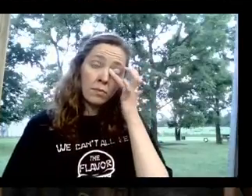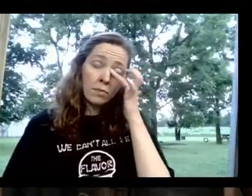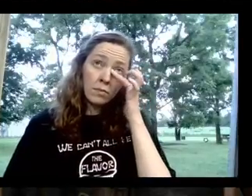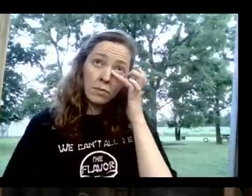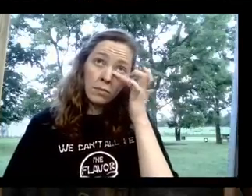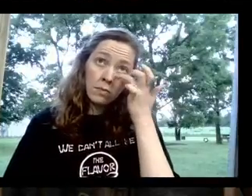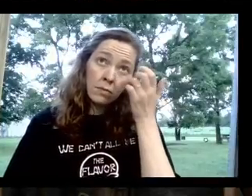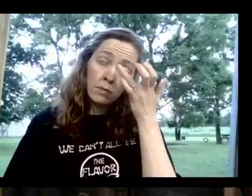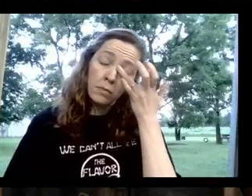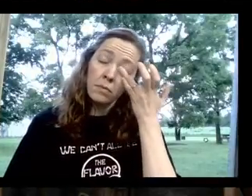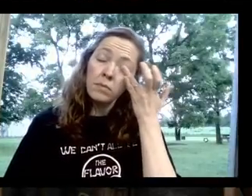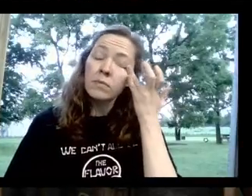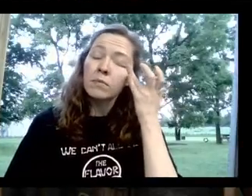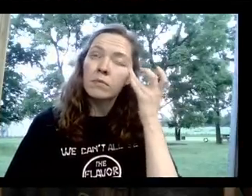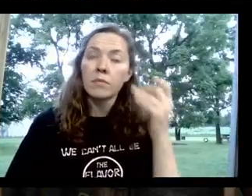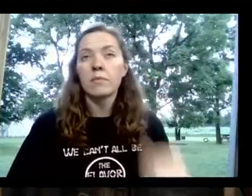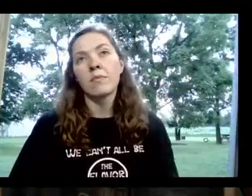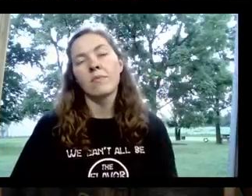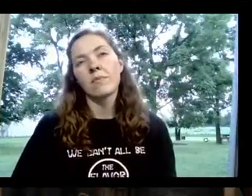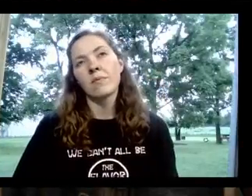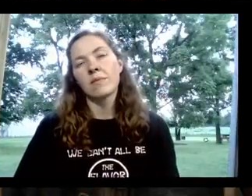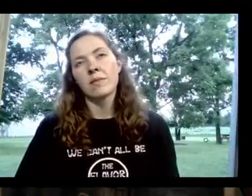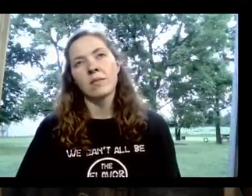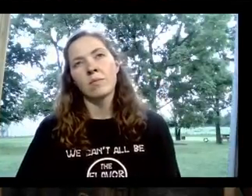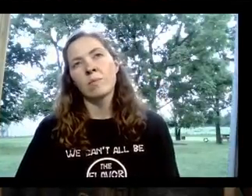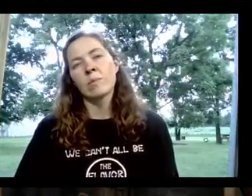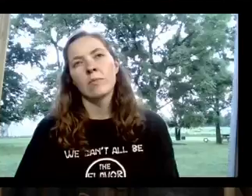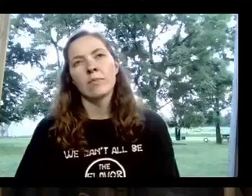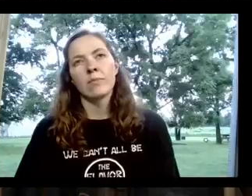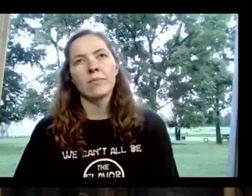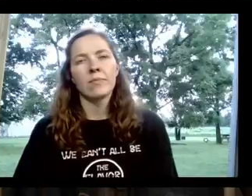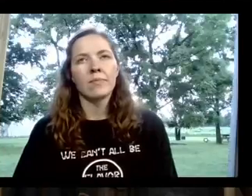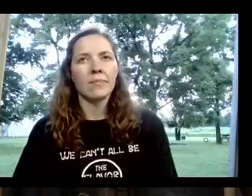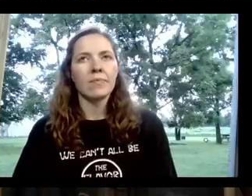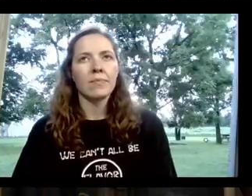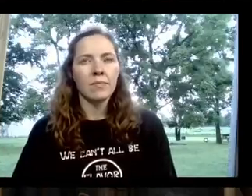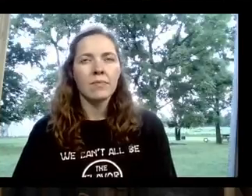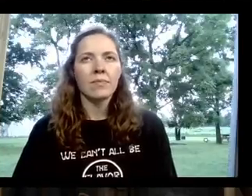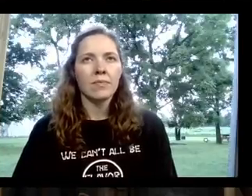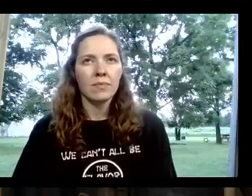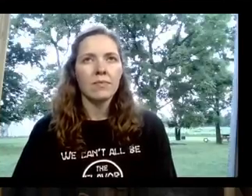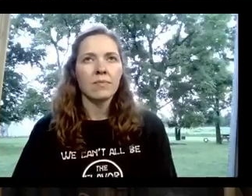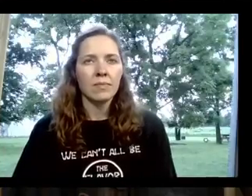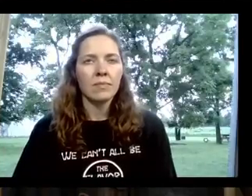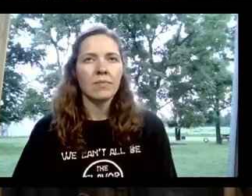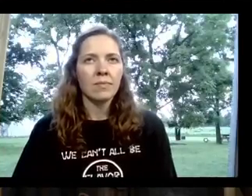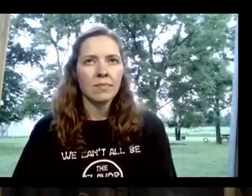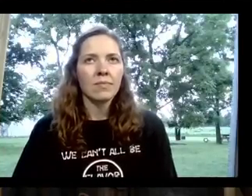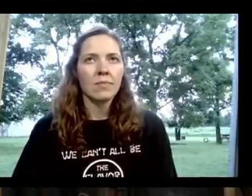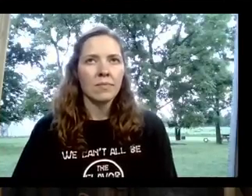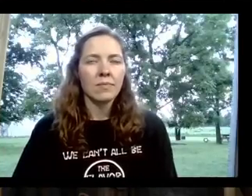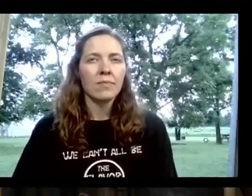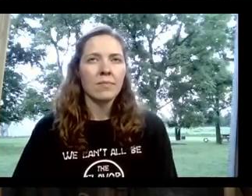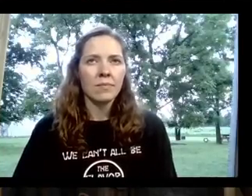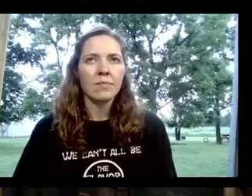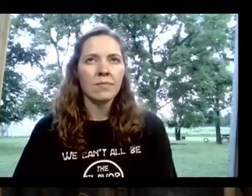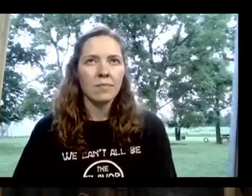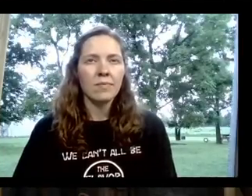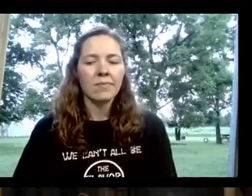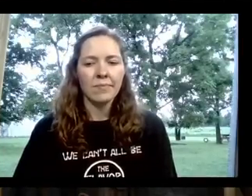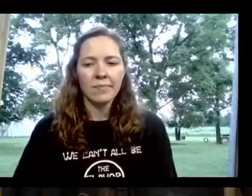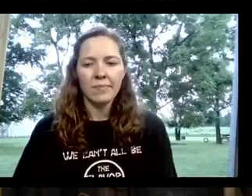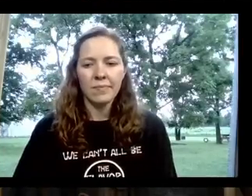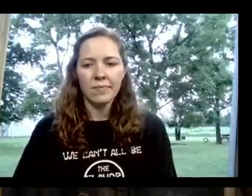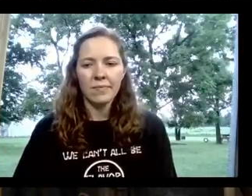seashore, right? But a lot of times you find wrought iron that still exists and still lasts, right? And if it's not a historical thing, a